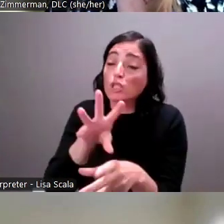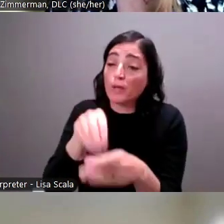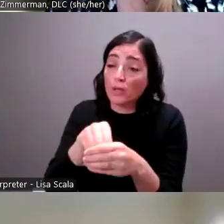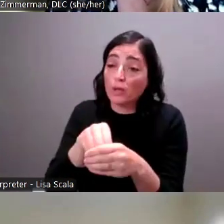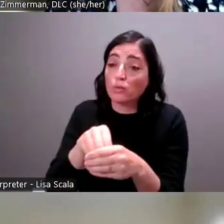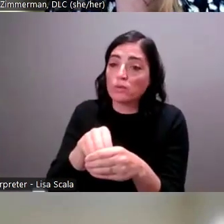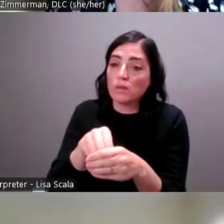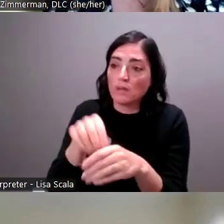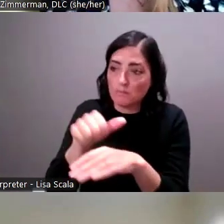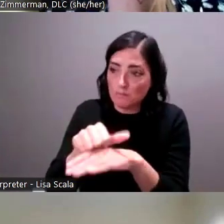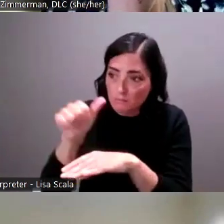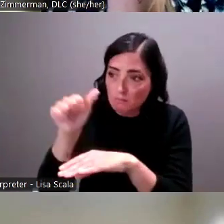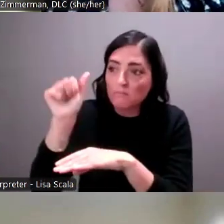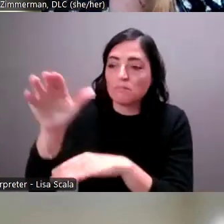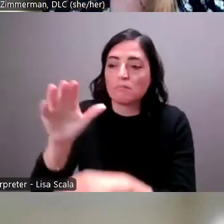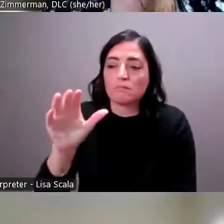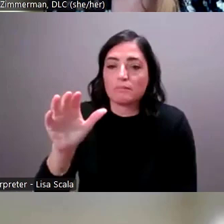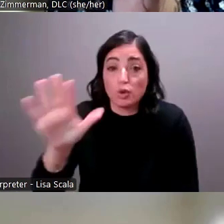casting your ballot.